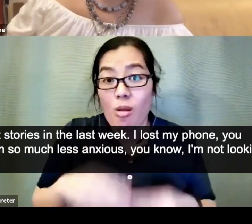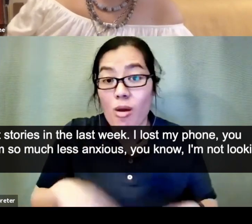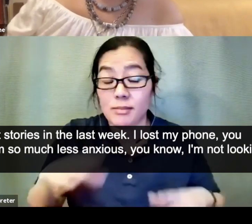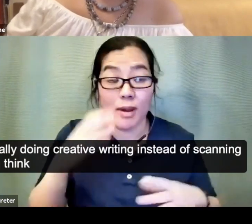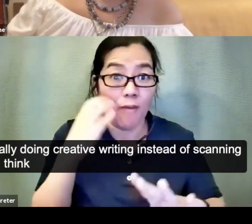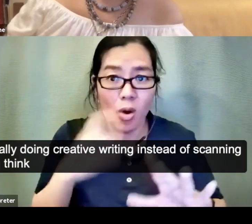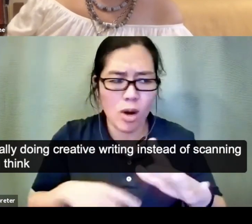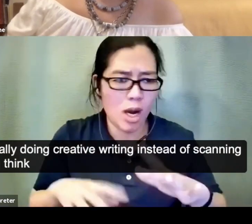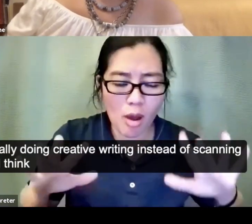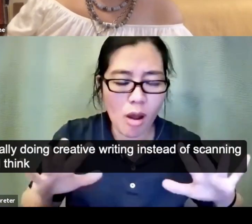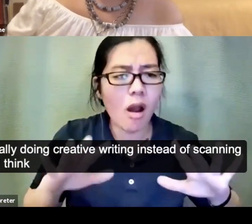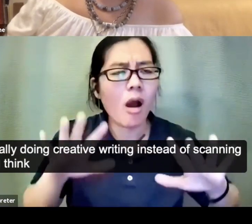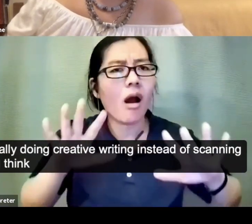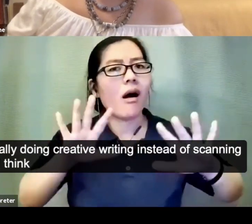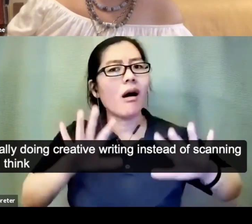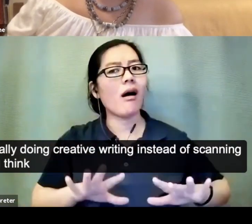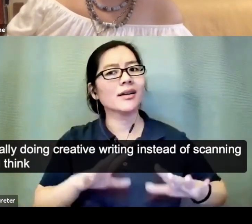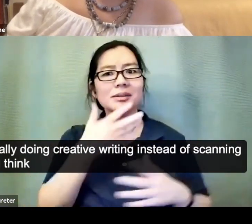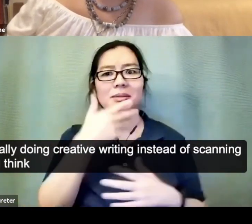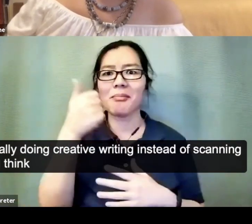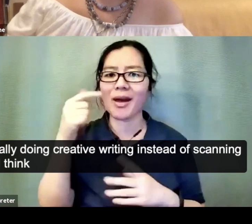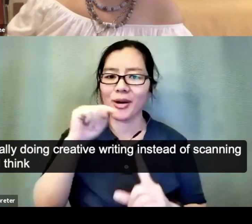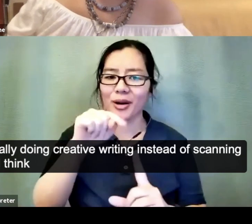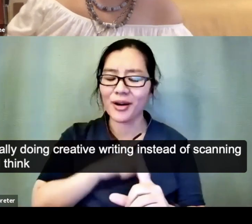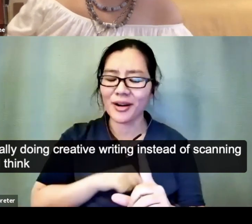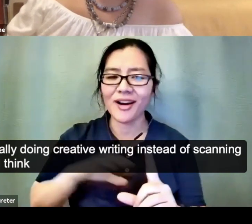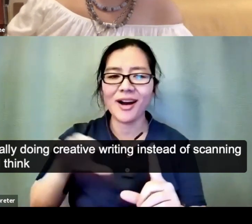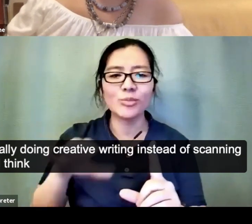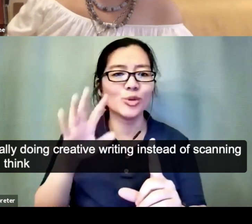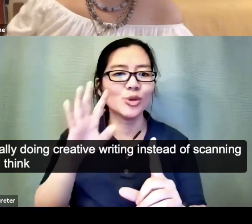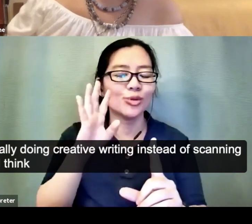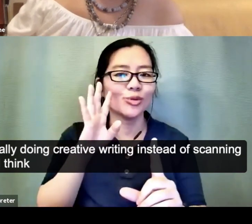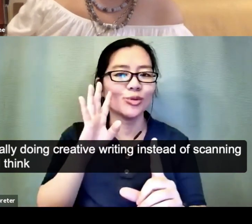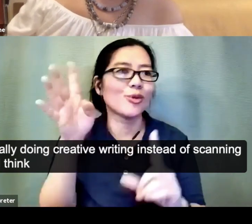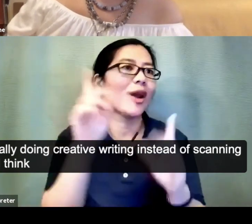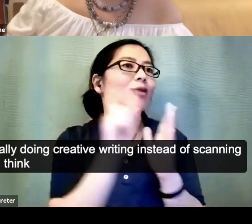all the time. So I was like, I'm actually doing creative writing instead of scanning Instagram for an hour every morning.